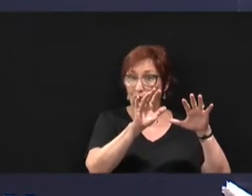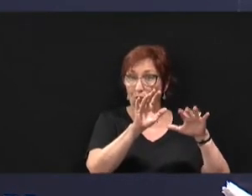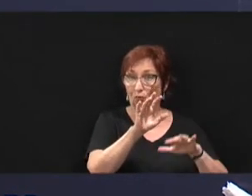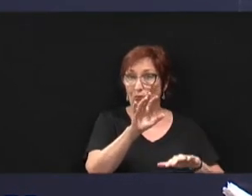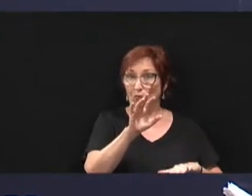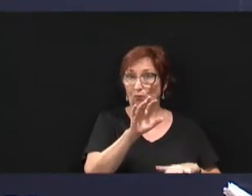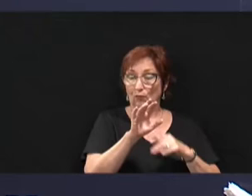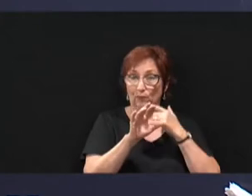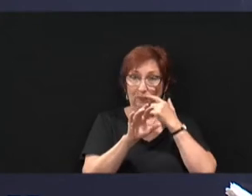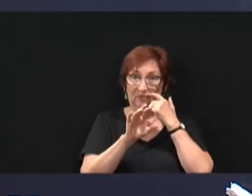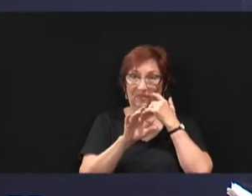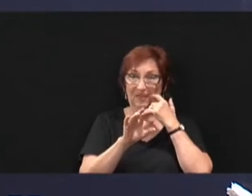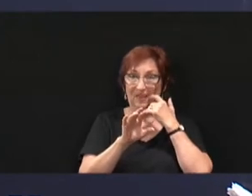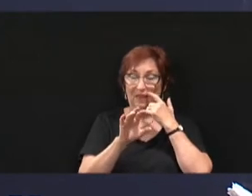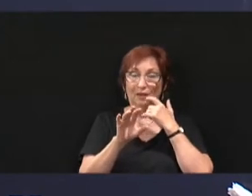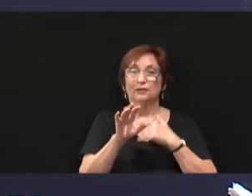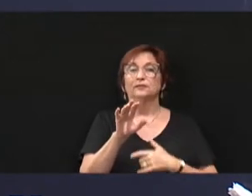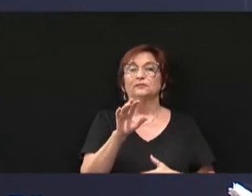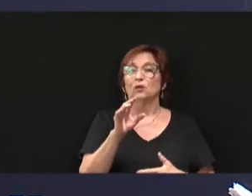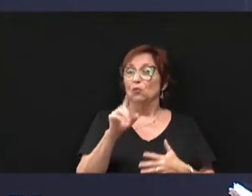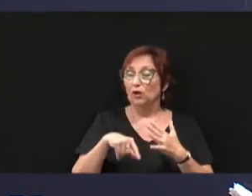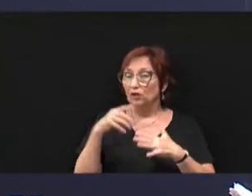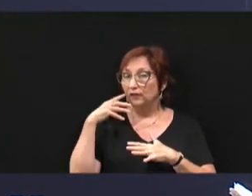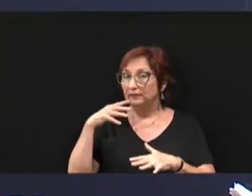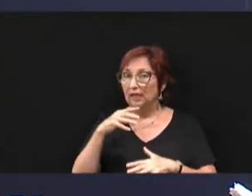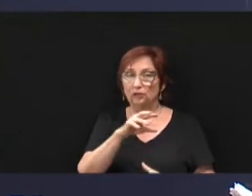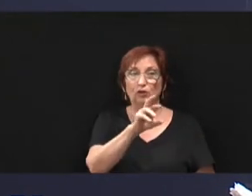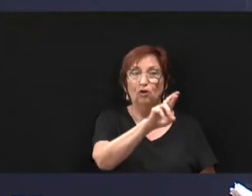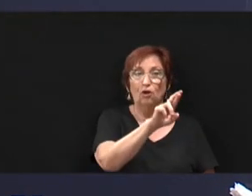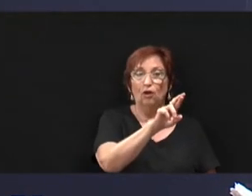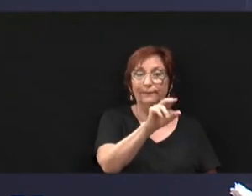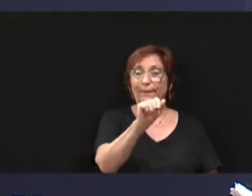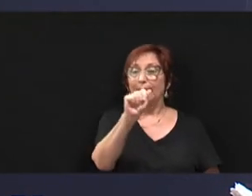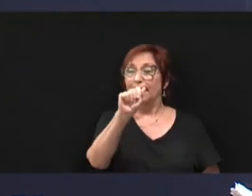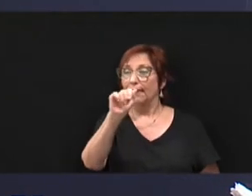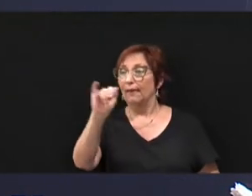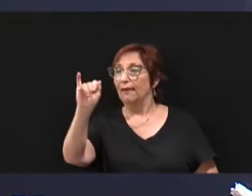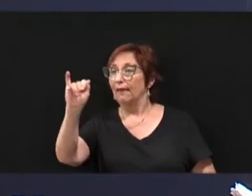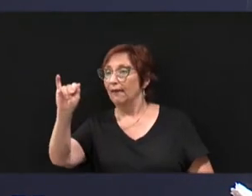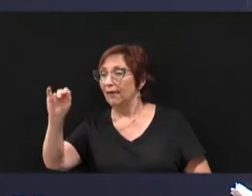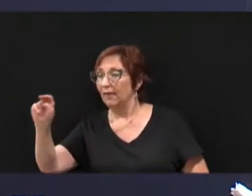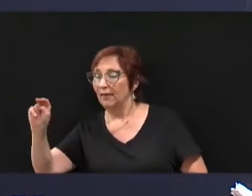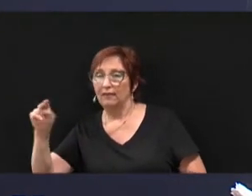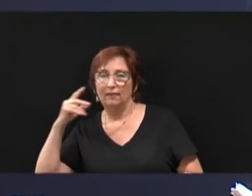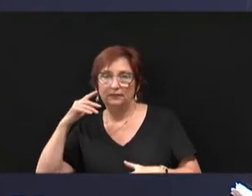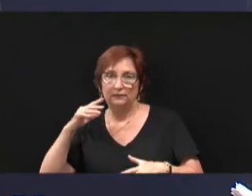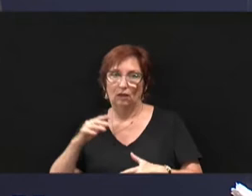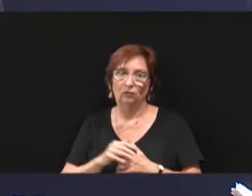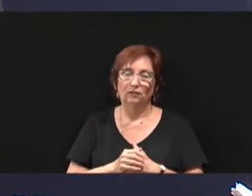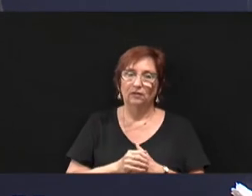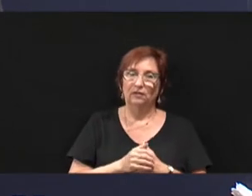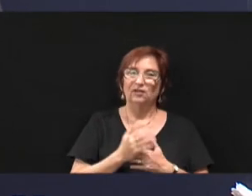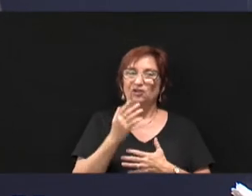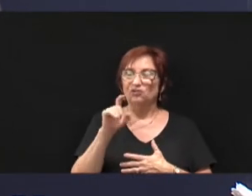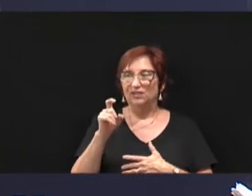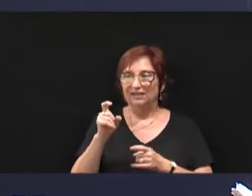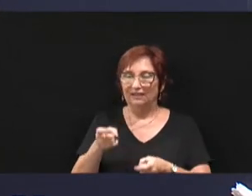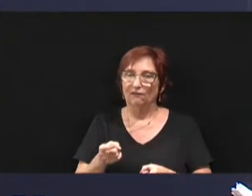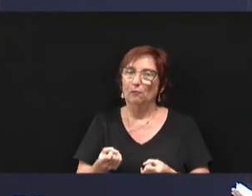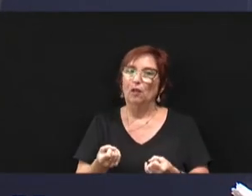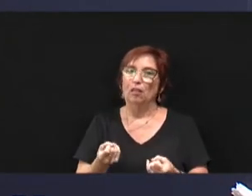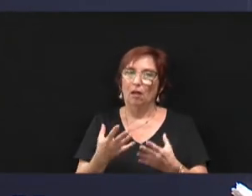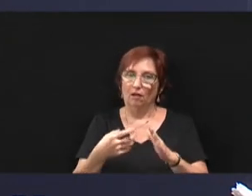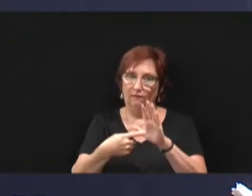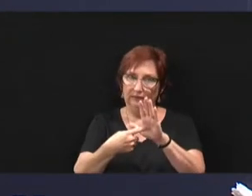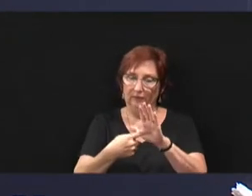What you find if kids have not done too much with phoneme segmentation, you're going to have to give them lots of examples because